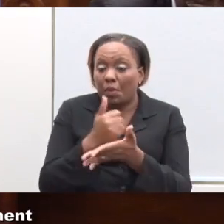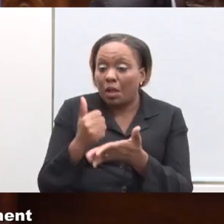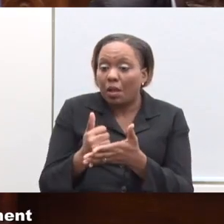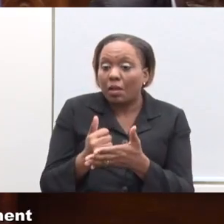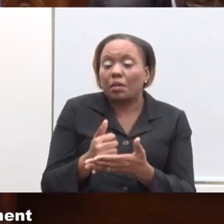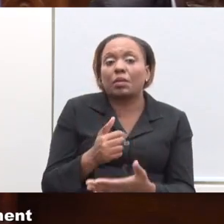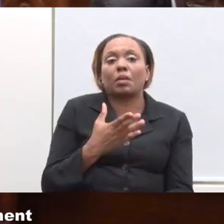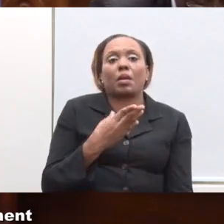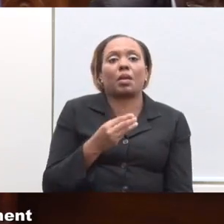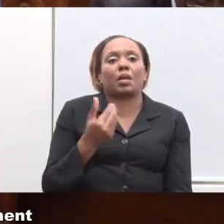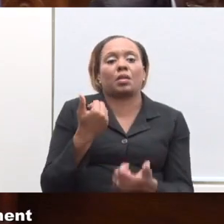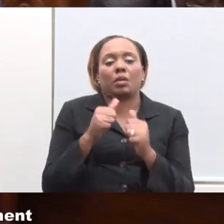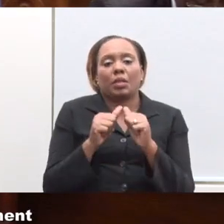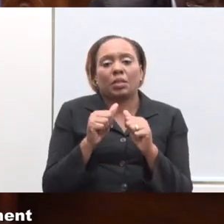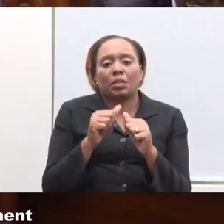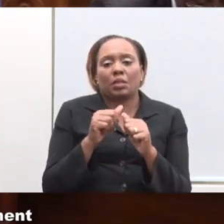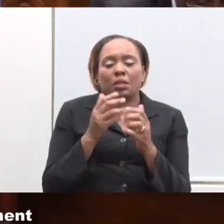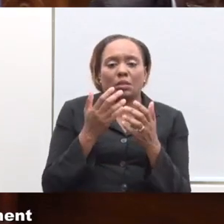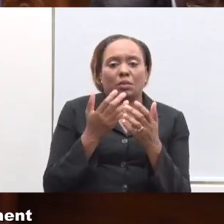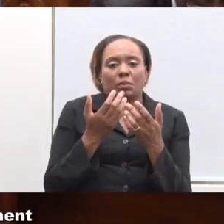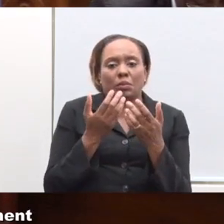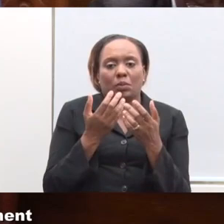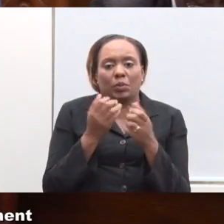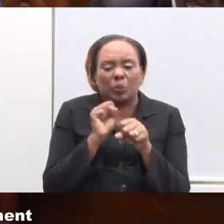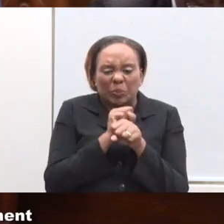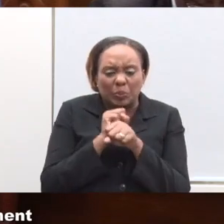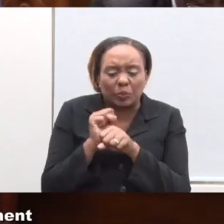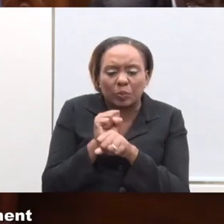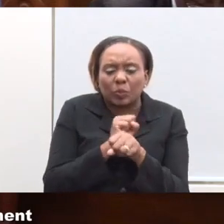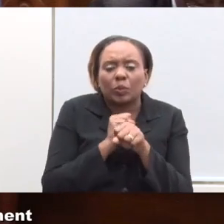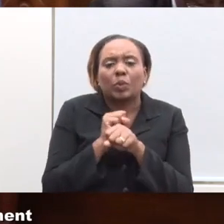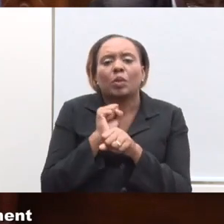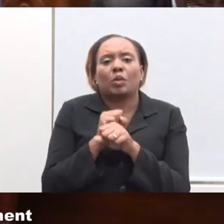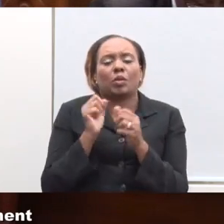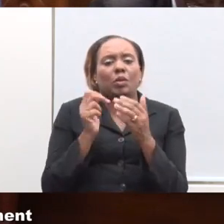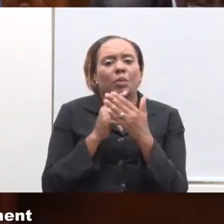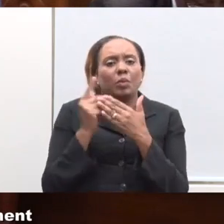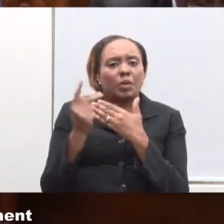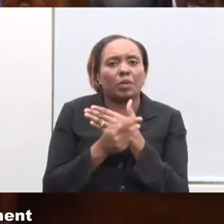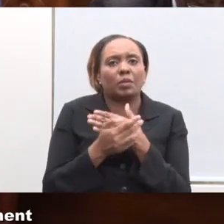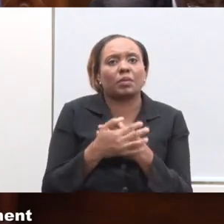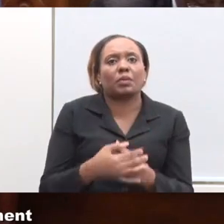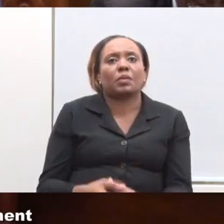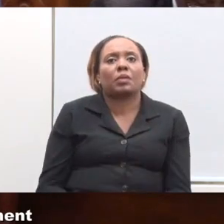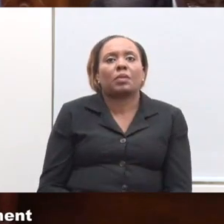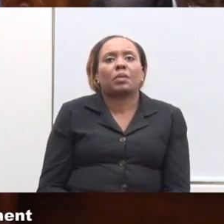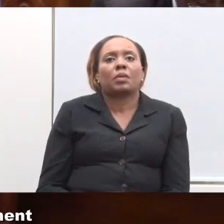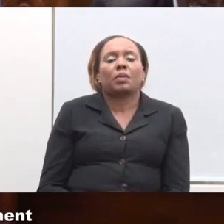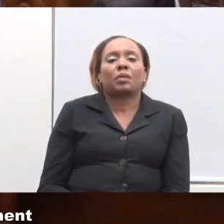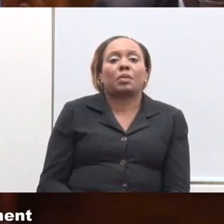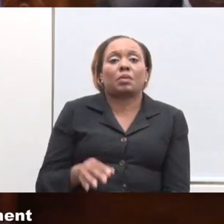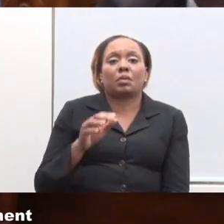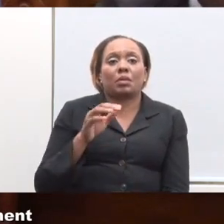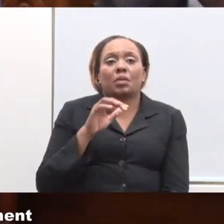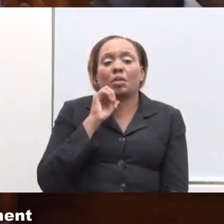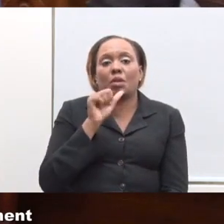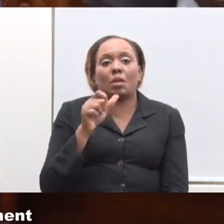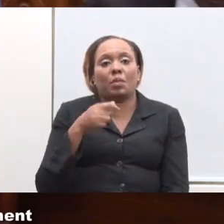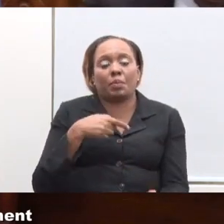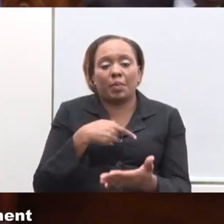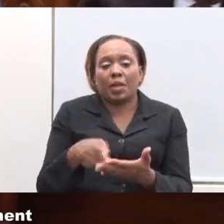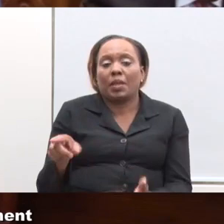those programs, because that 6-month payment moratorium makes all the difference in being